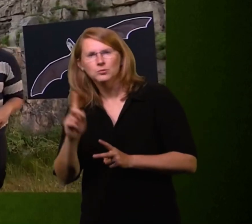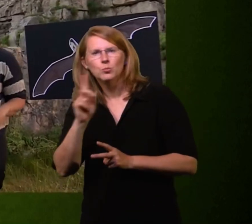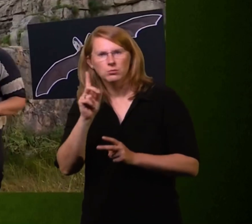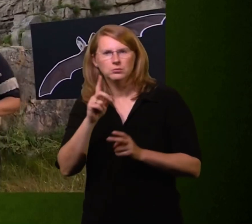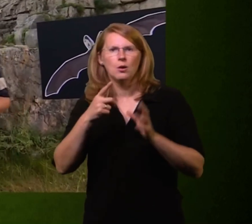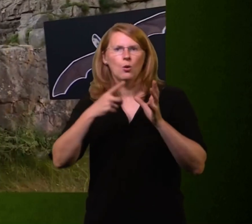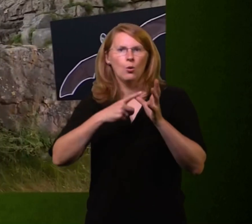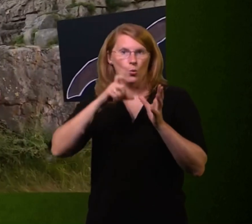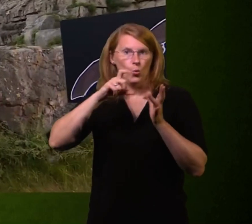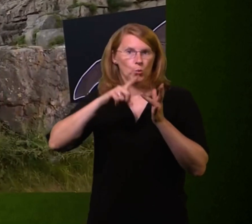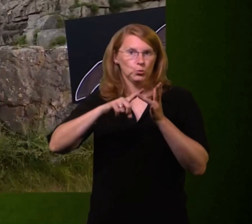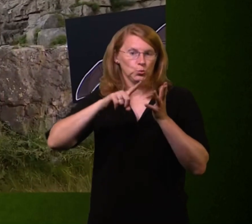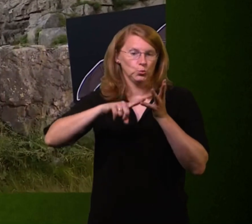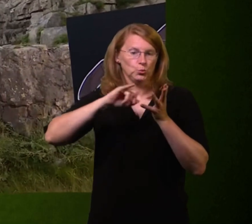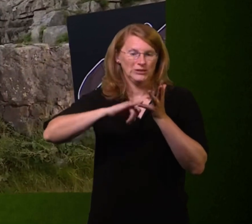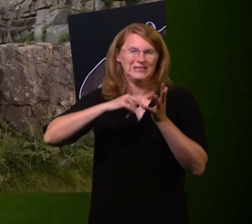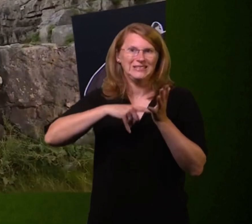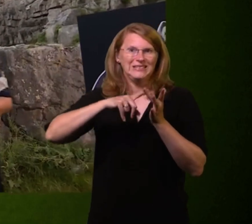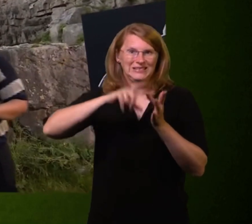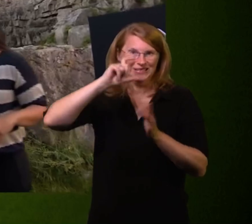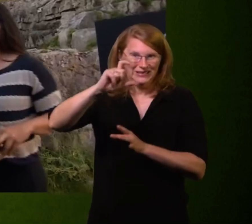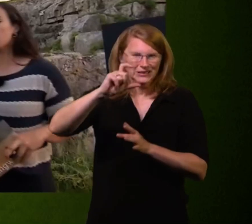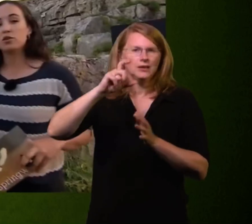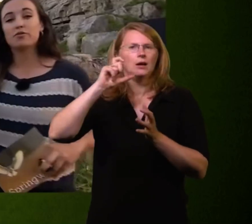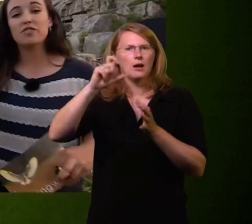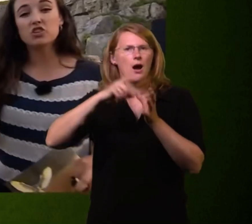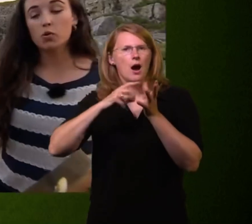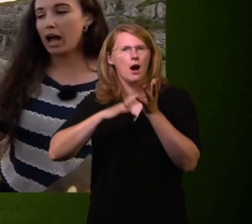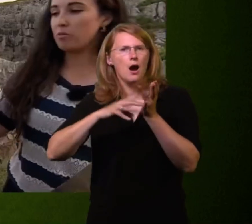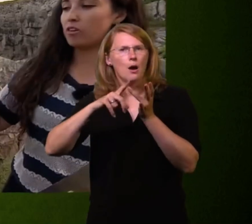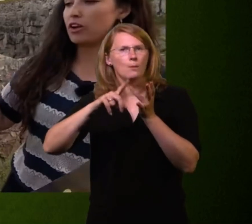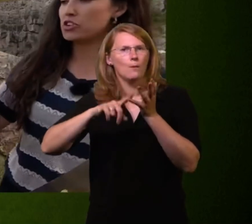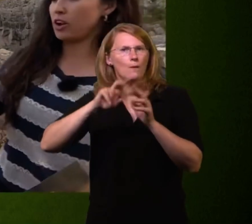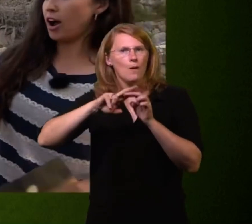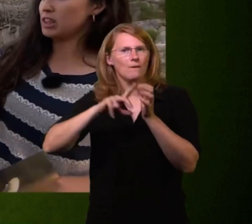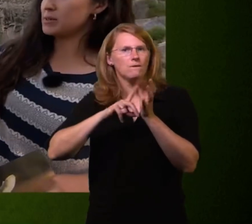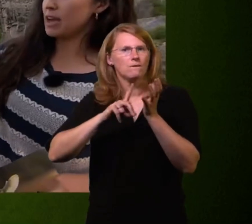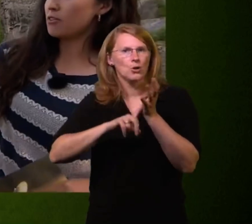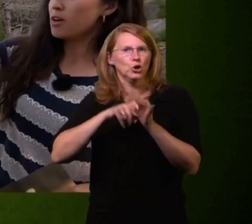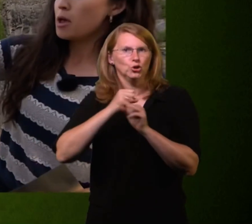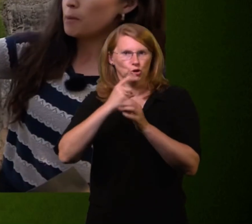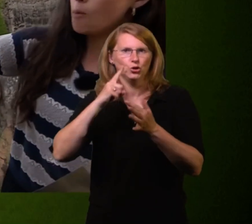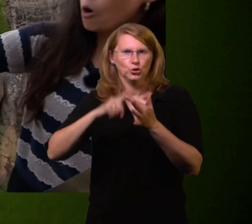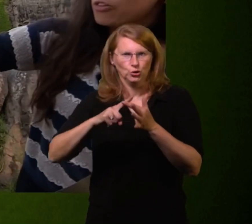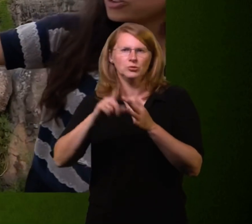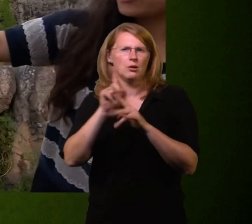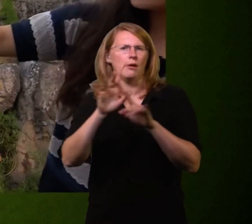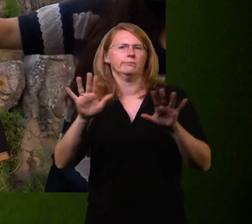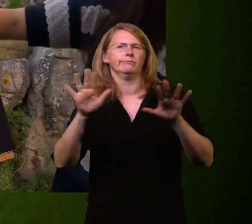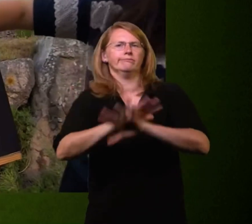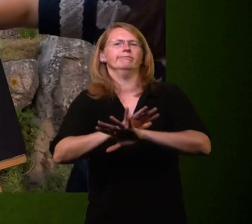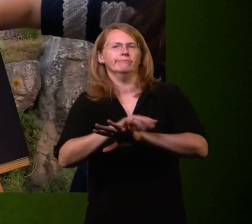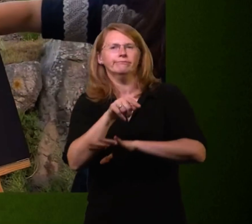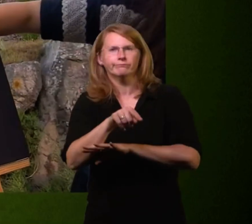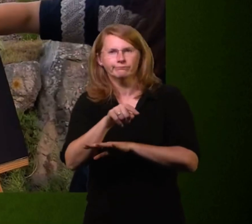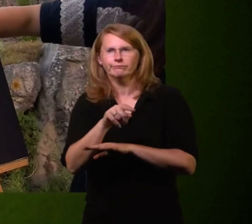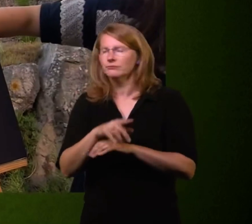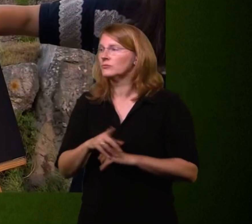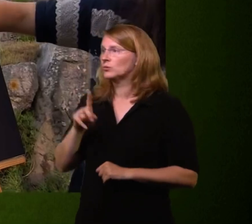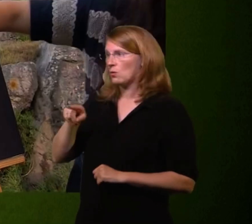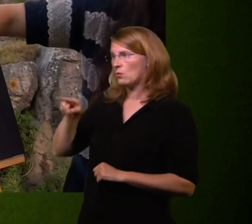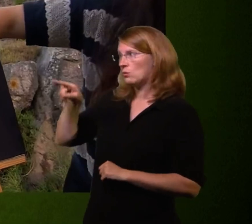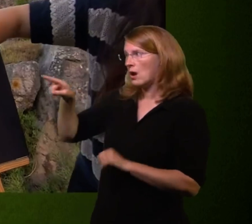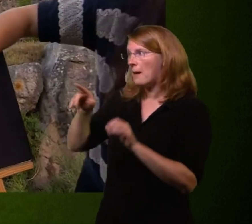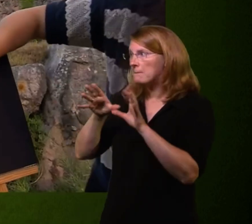acoustic camouflage. Now, a lot of species will use visual camouflage to hide themselves. Moths use